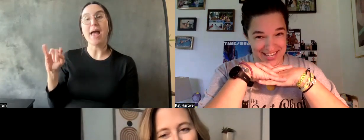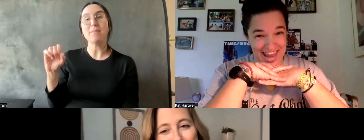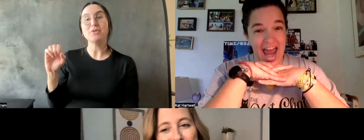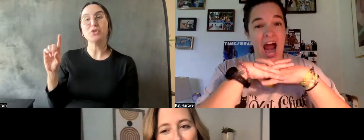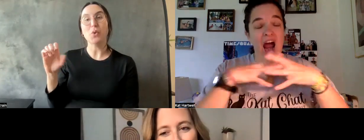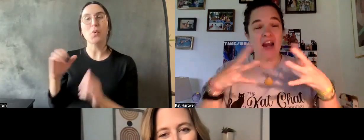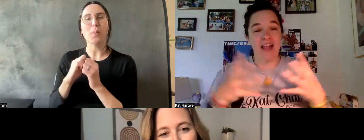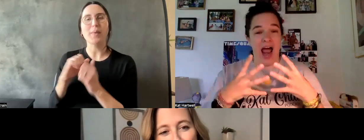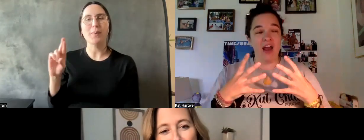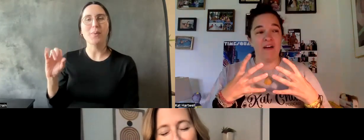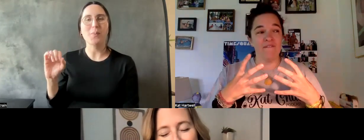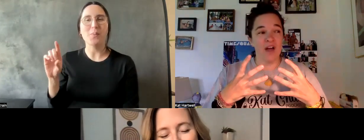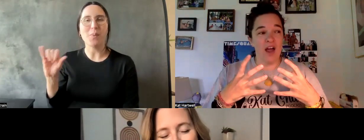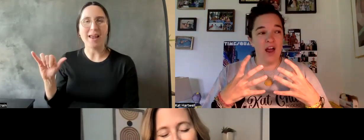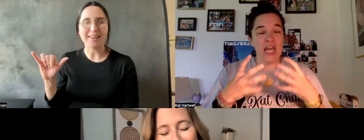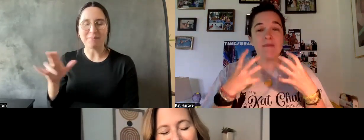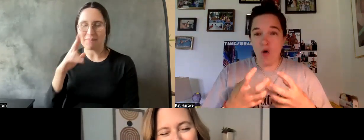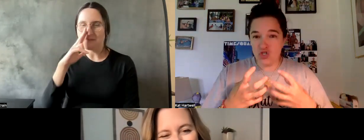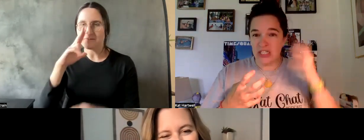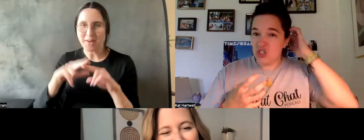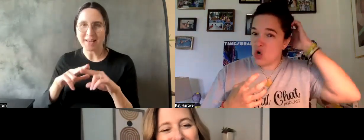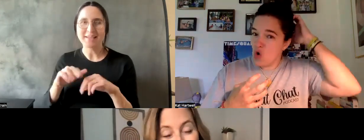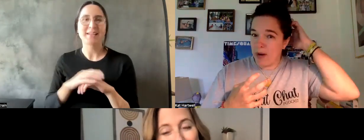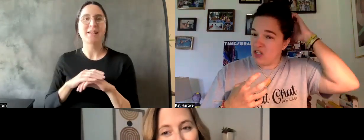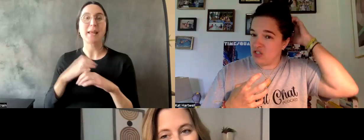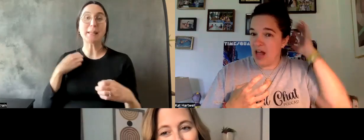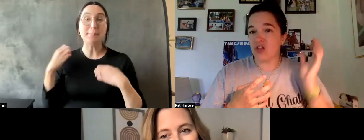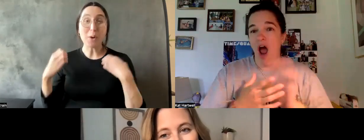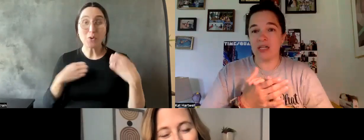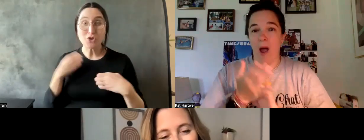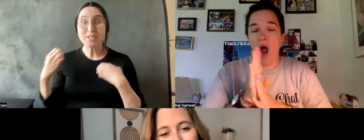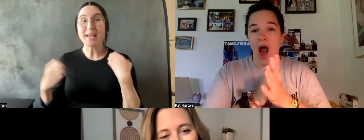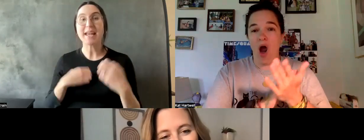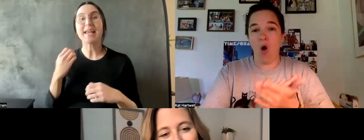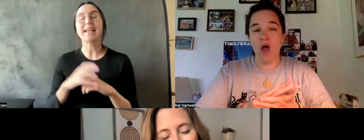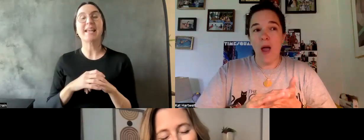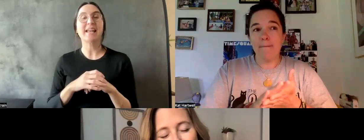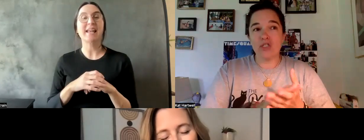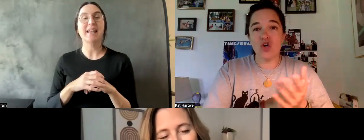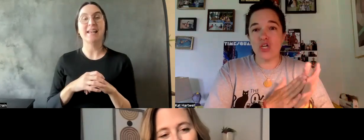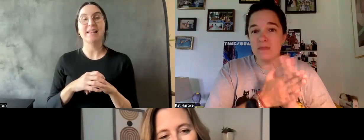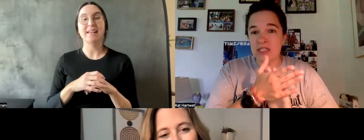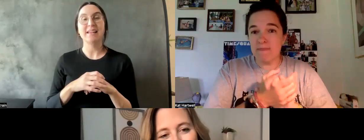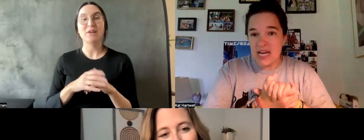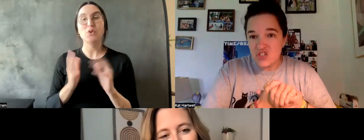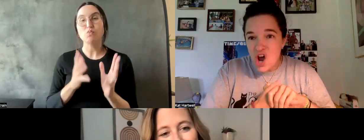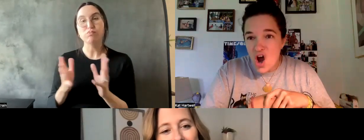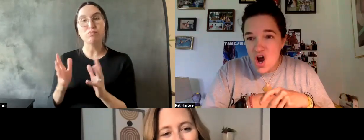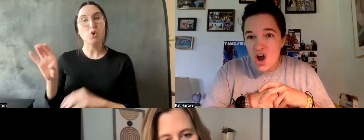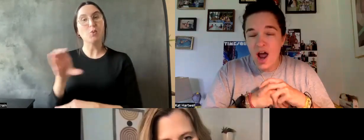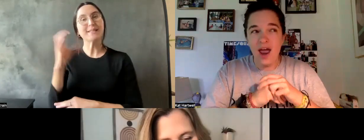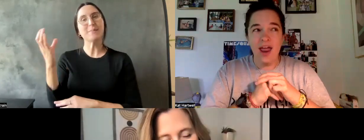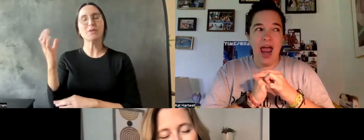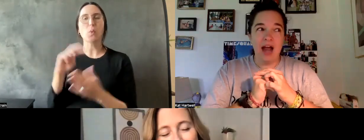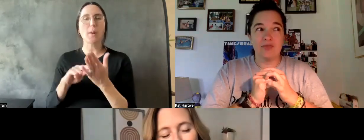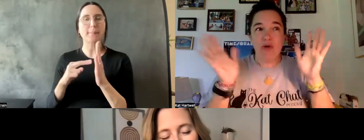fun. And a lot of emotion too, because I talked about how much Christmas means to